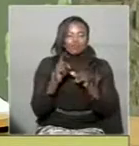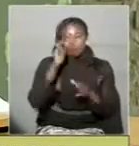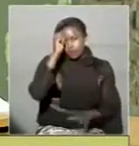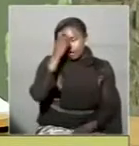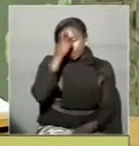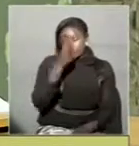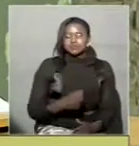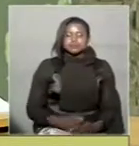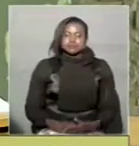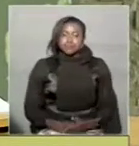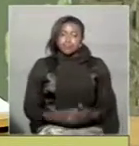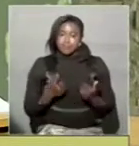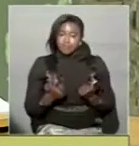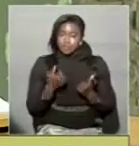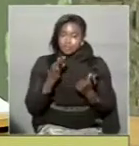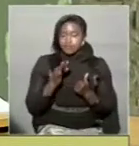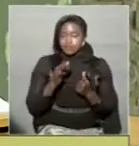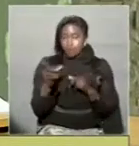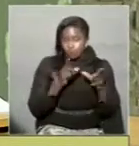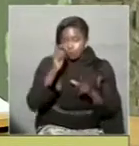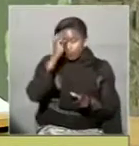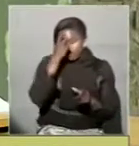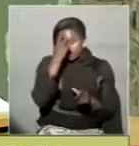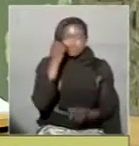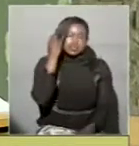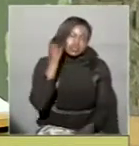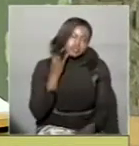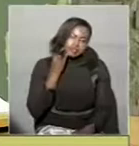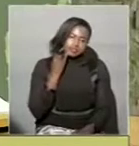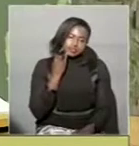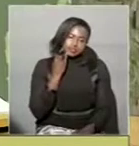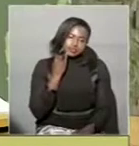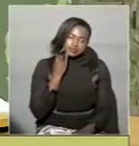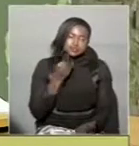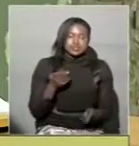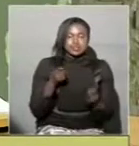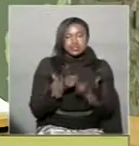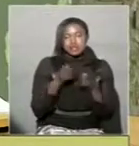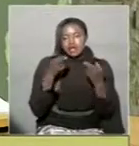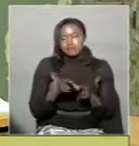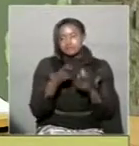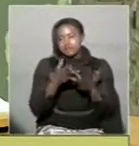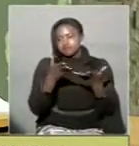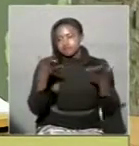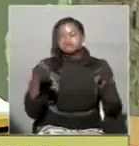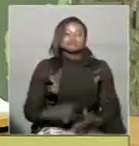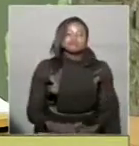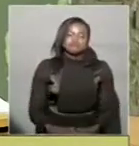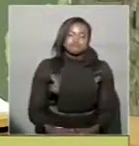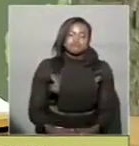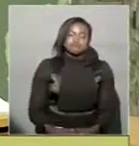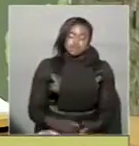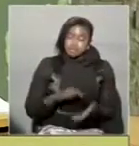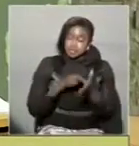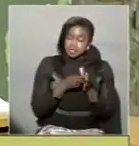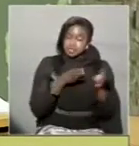Okay. Now, if a local government is serious, which we find in 1 or 2 or 3 around, then the system